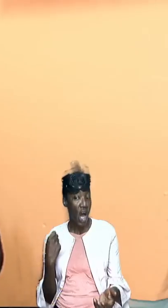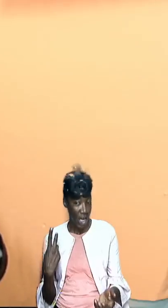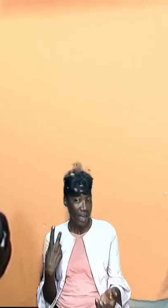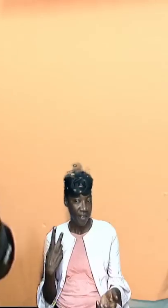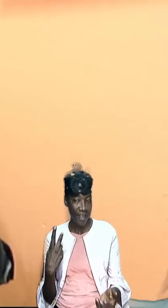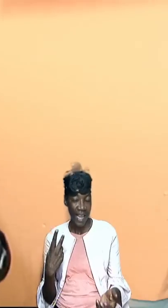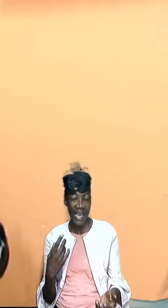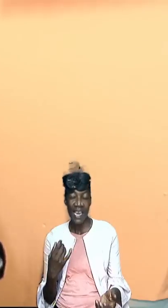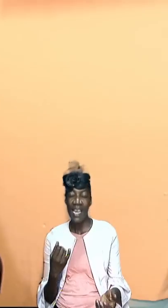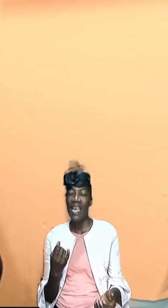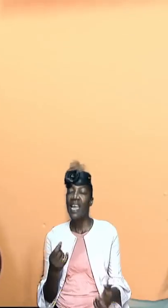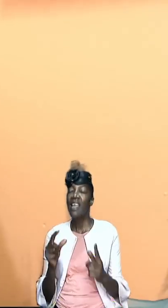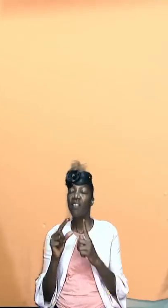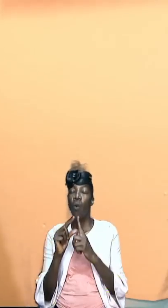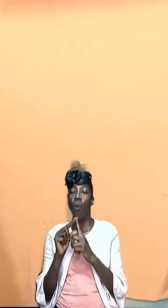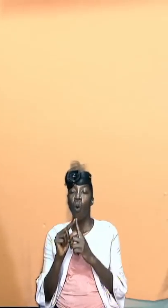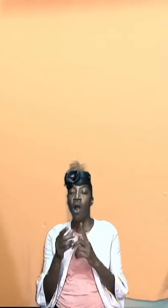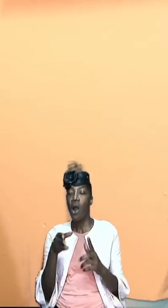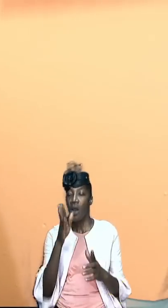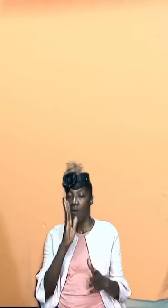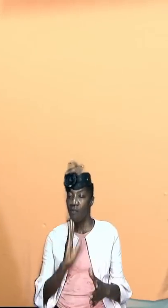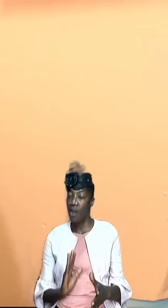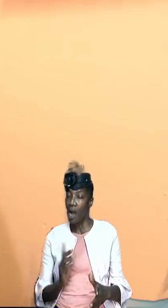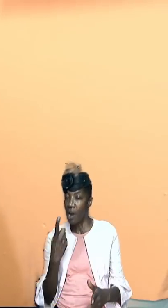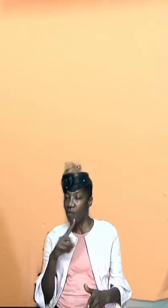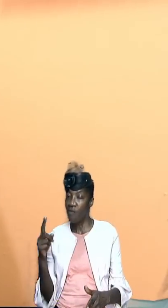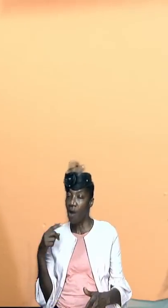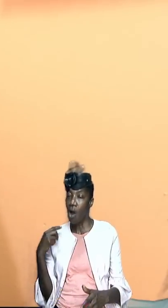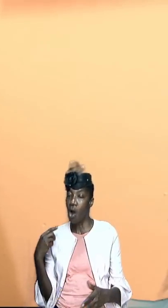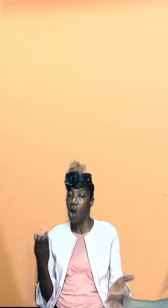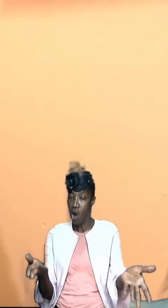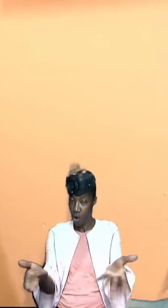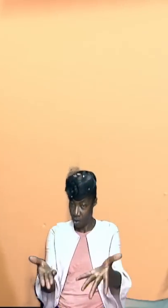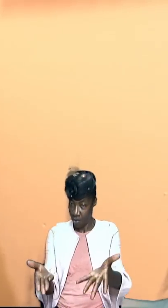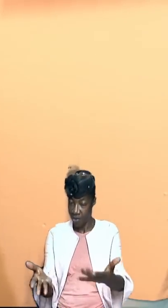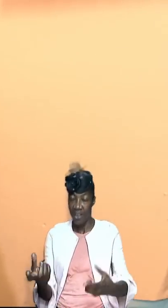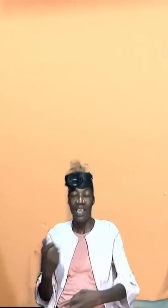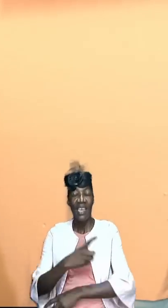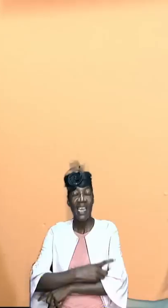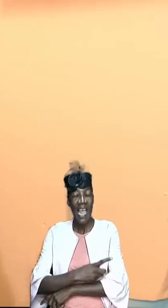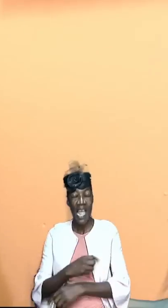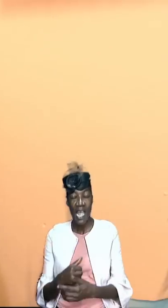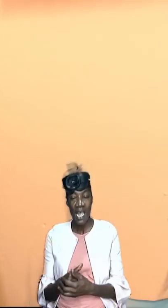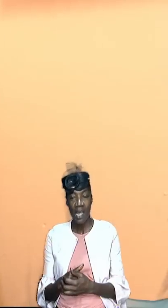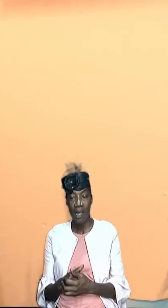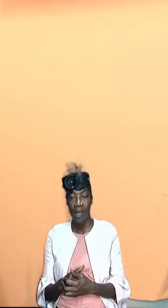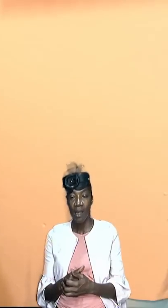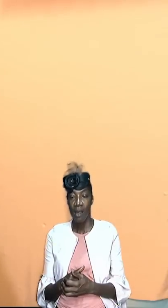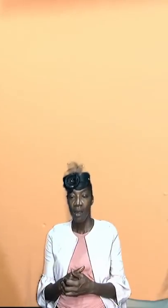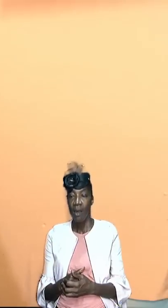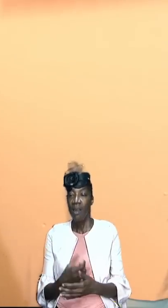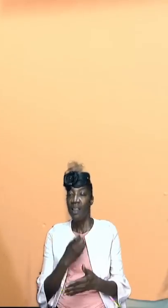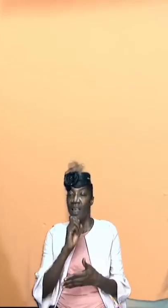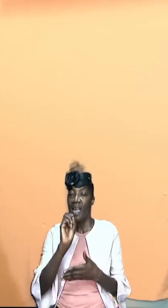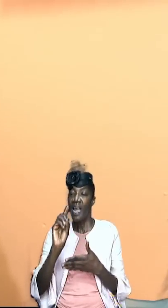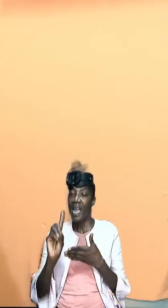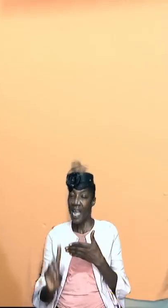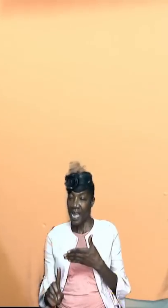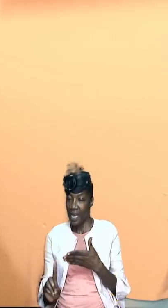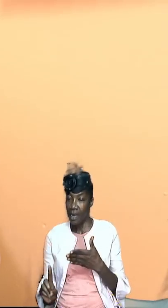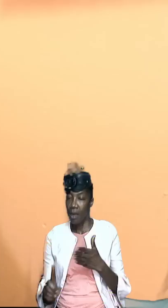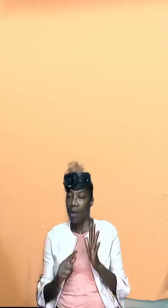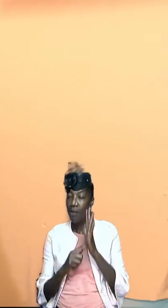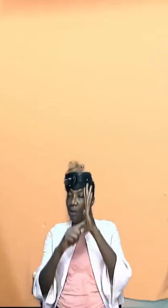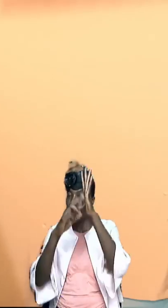that it is the Word of God for us today. And so towards the end of the presentation, we are